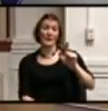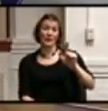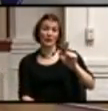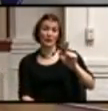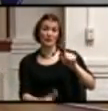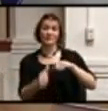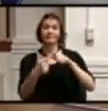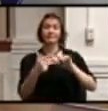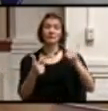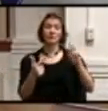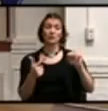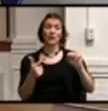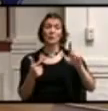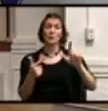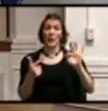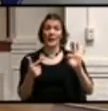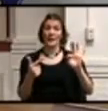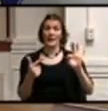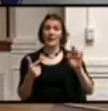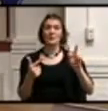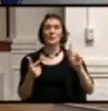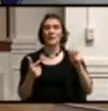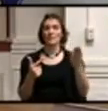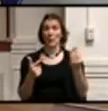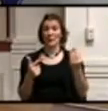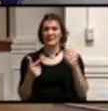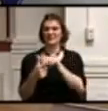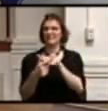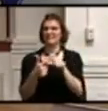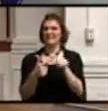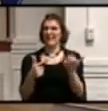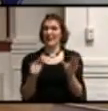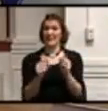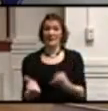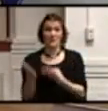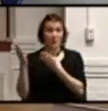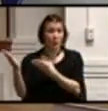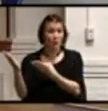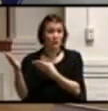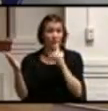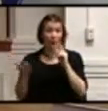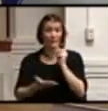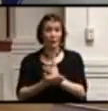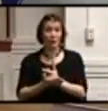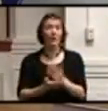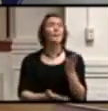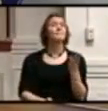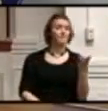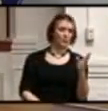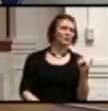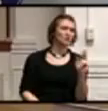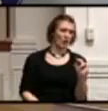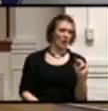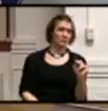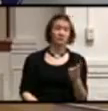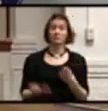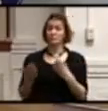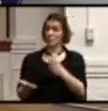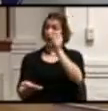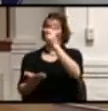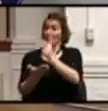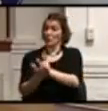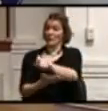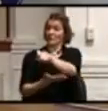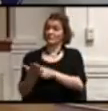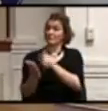21 and January 29 of 2014. Do we have a motion? So moved. We have a motion to approve the